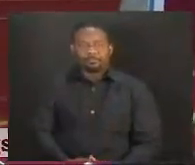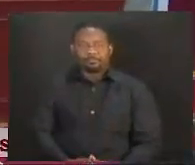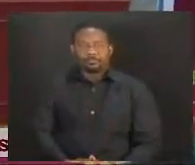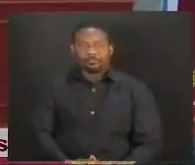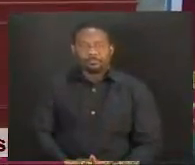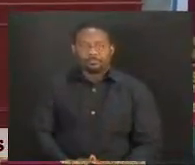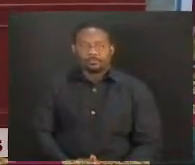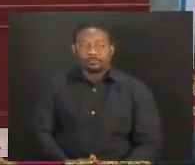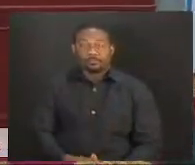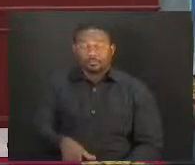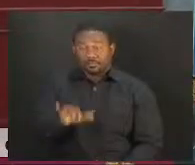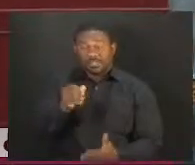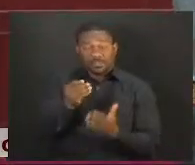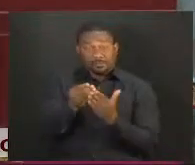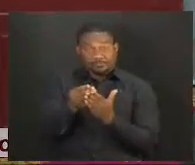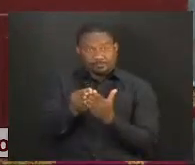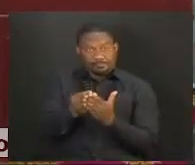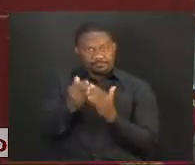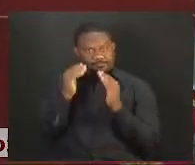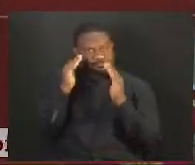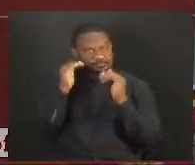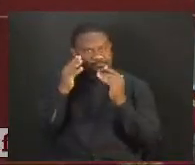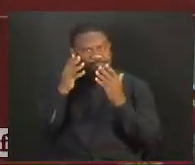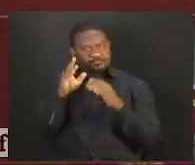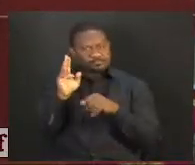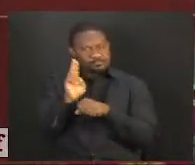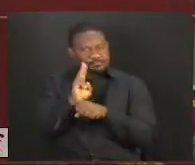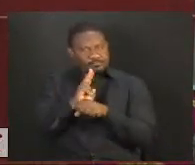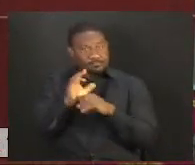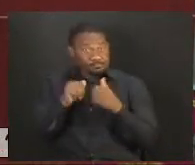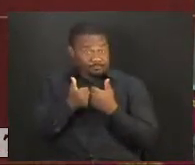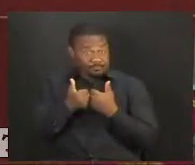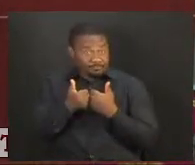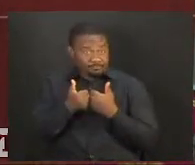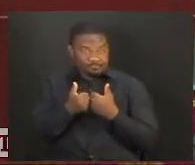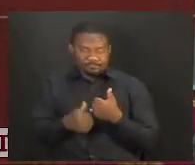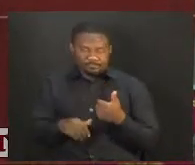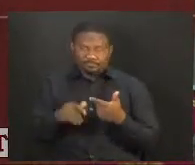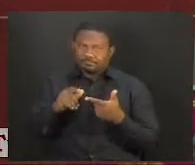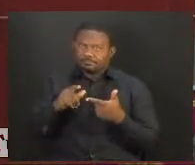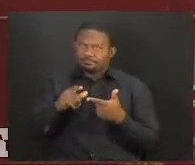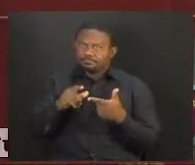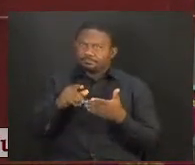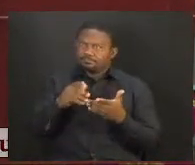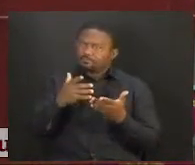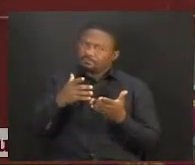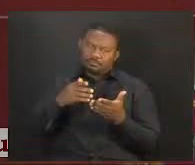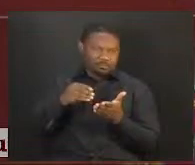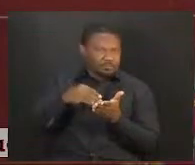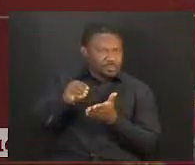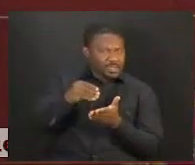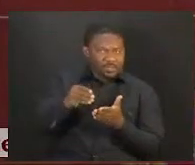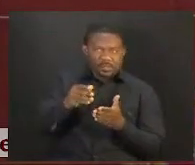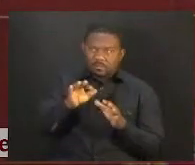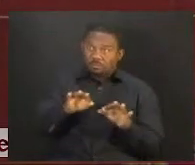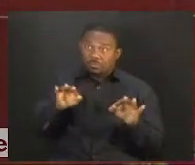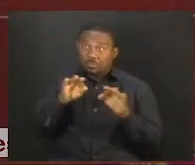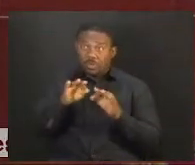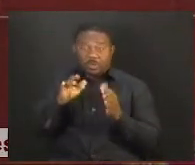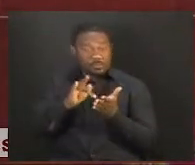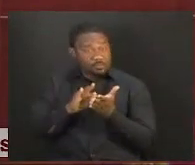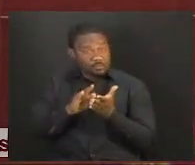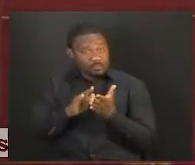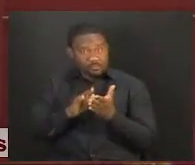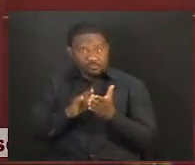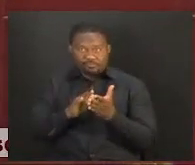And this amount is expected to be used for the following: claim payments, essential medicine,